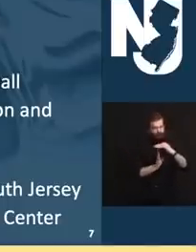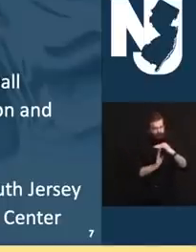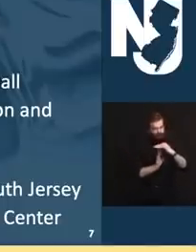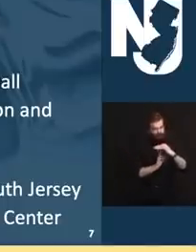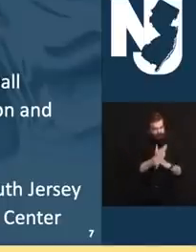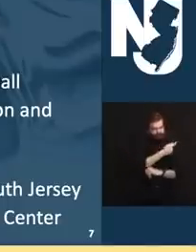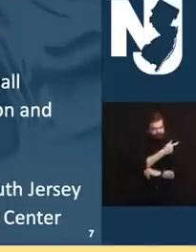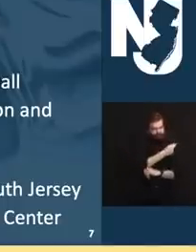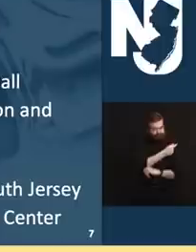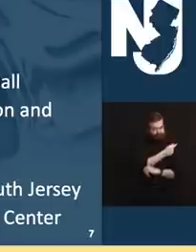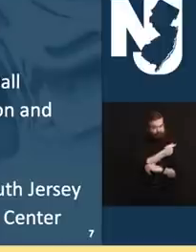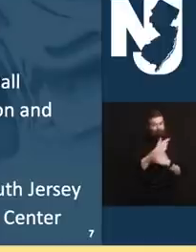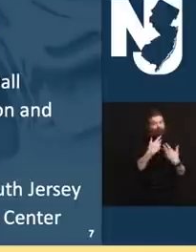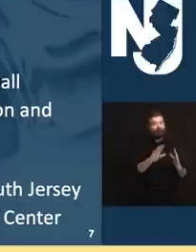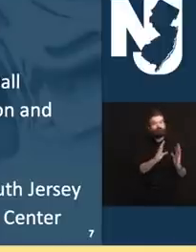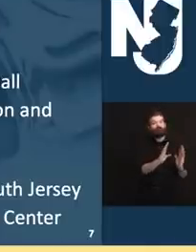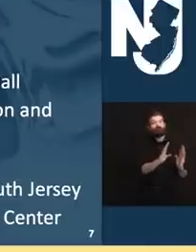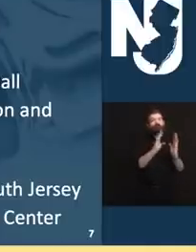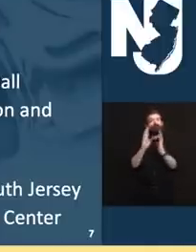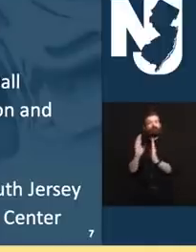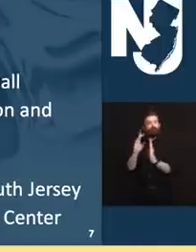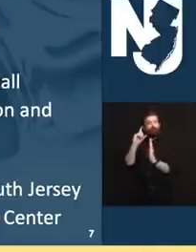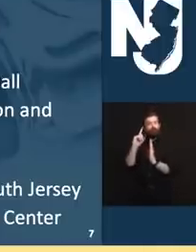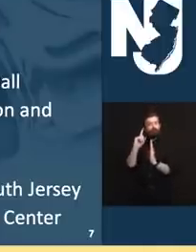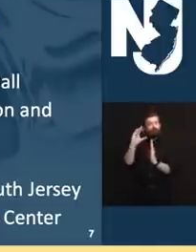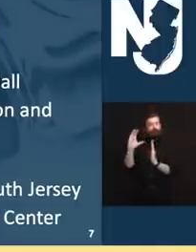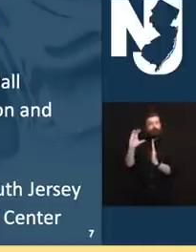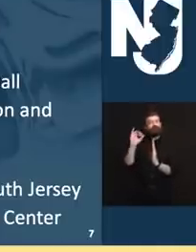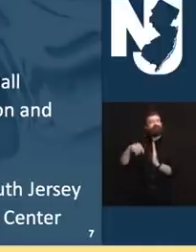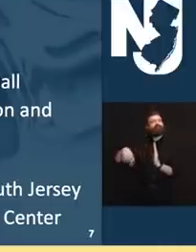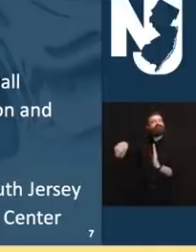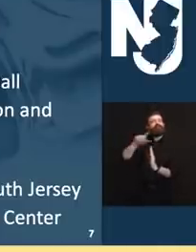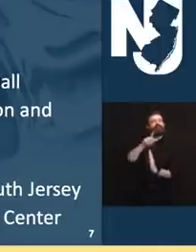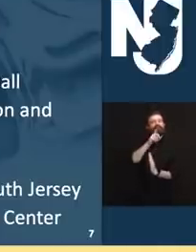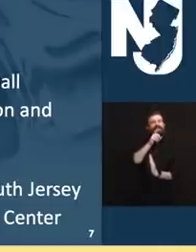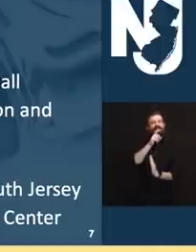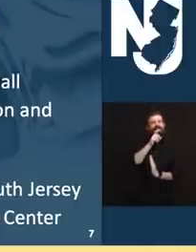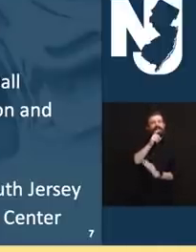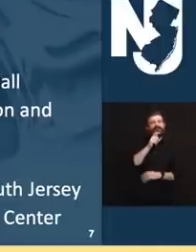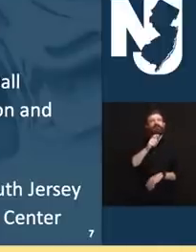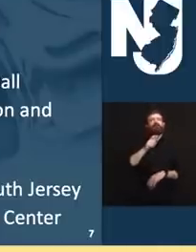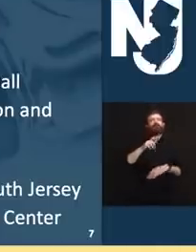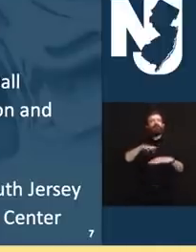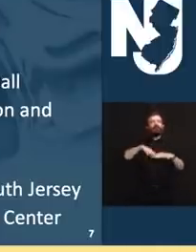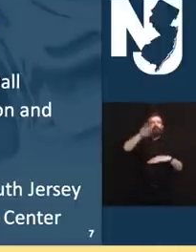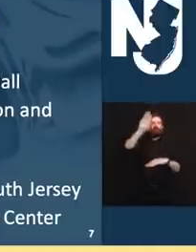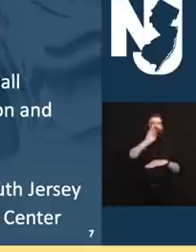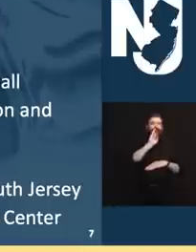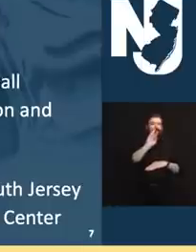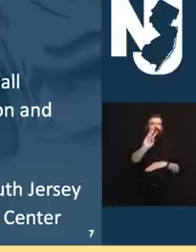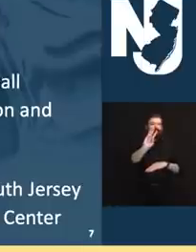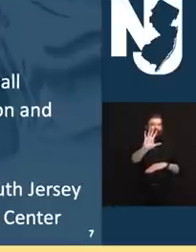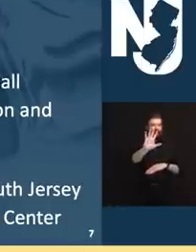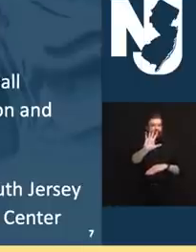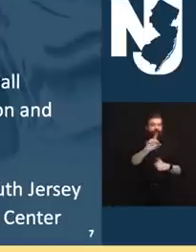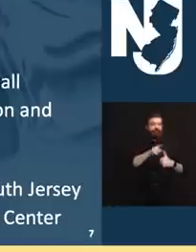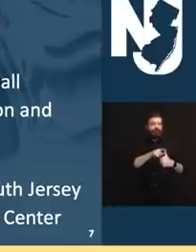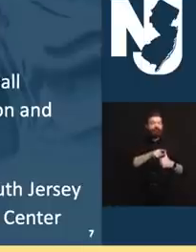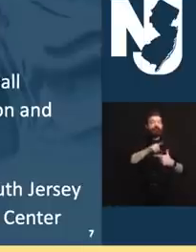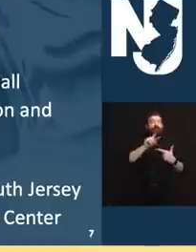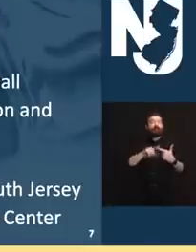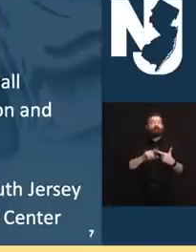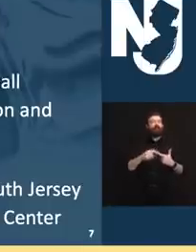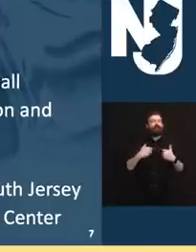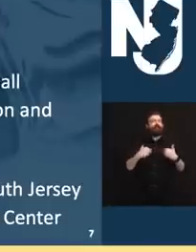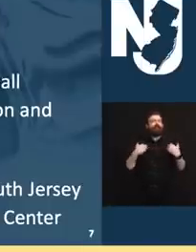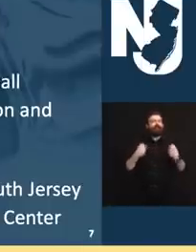high-risk medical conditions. With each successive wave, we will get closer to being able to open our vaccination sites